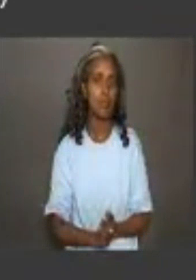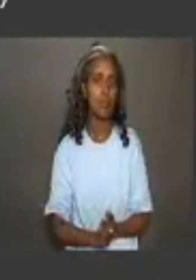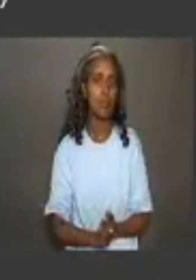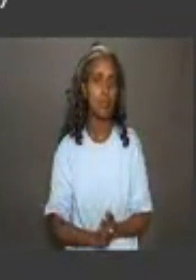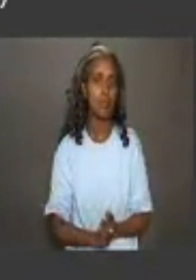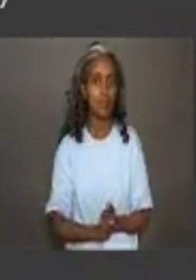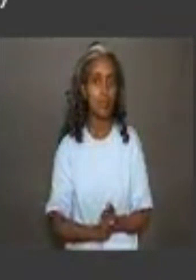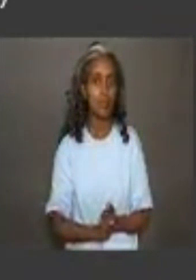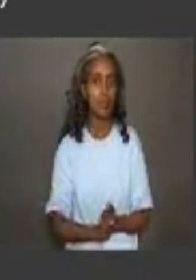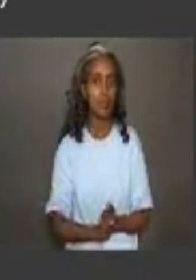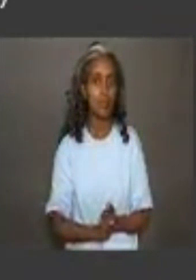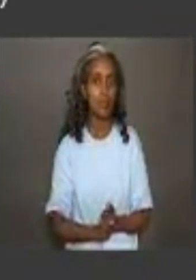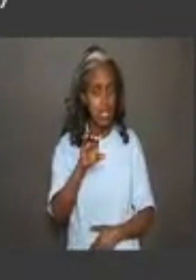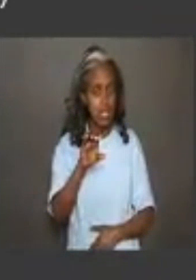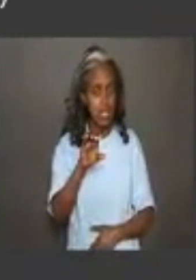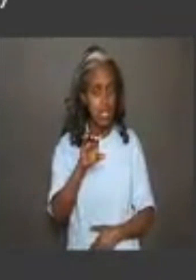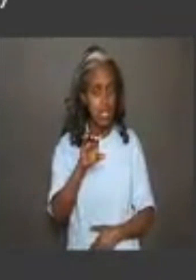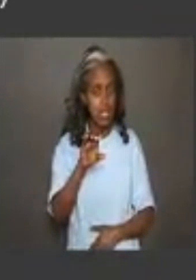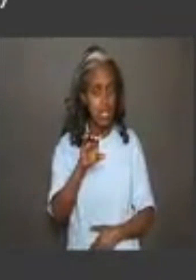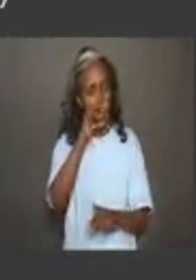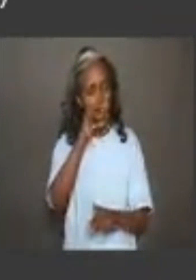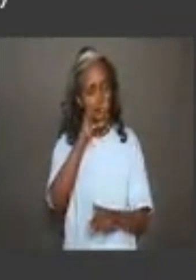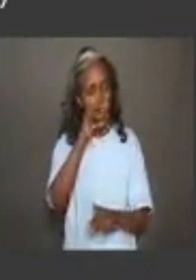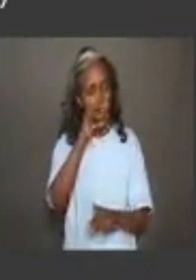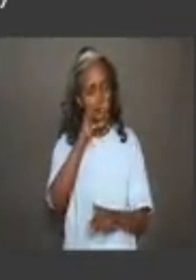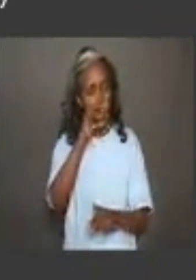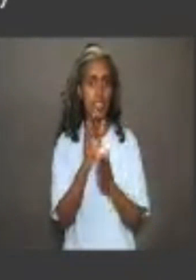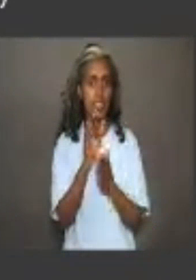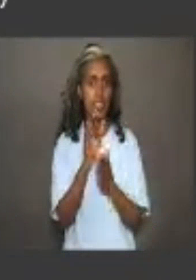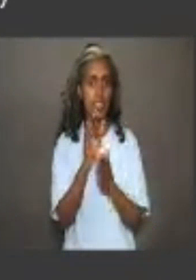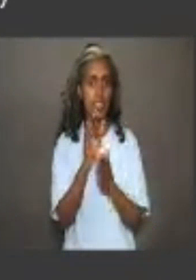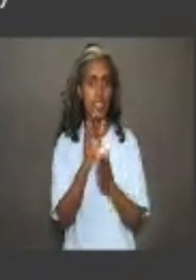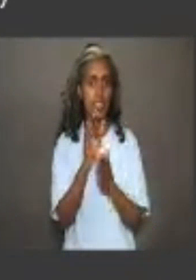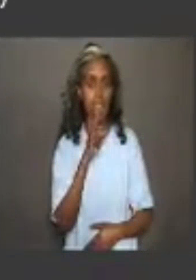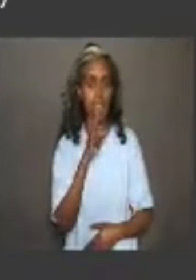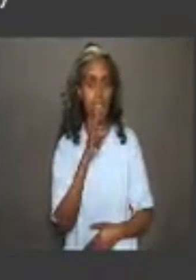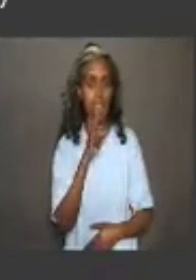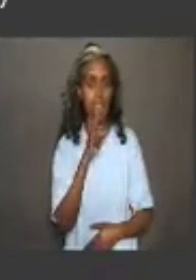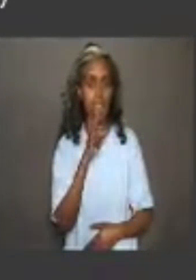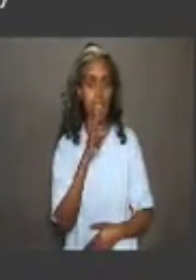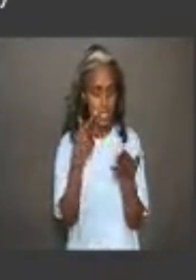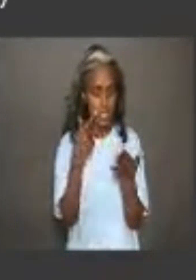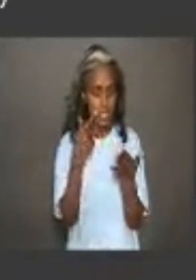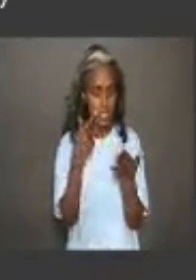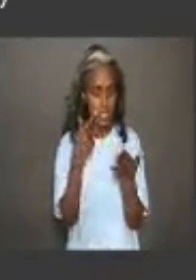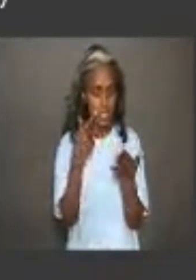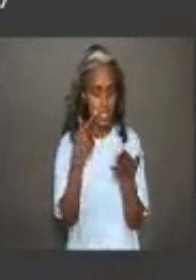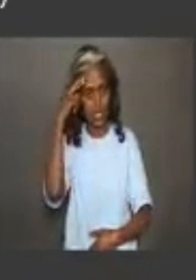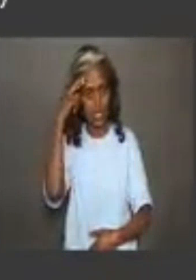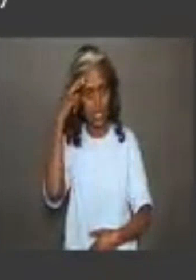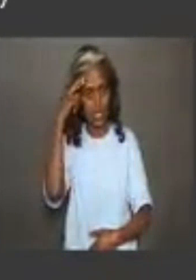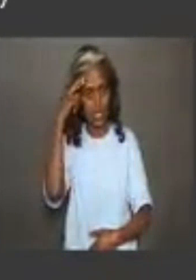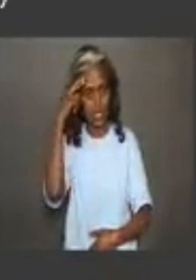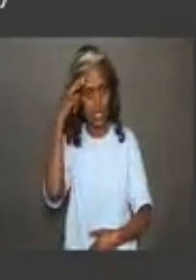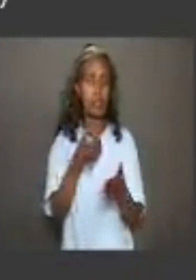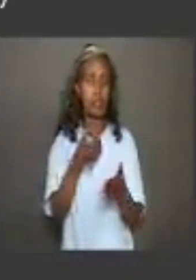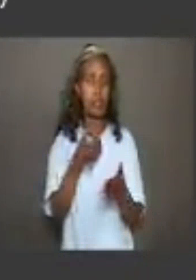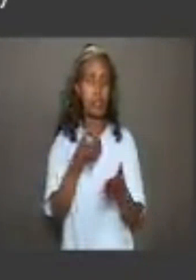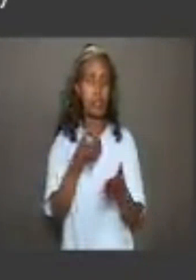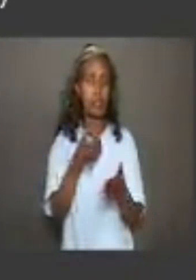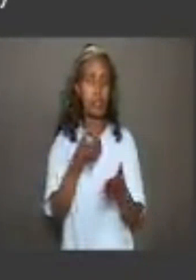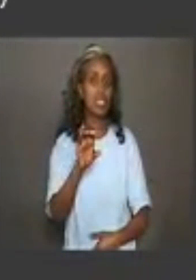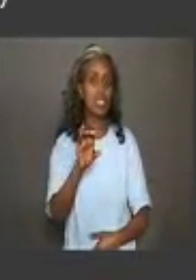c be any real number. In that case, x minus c is